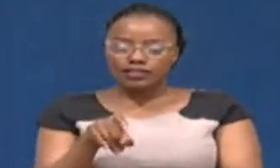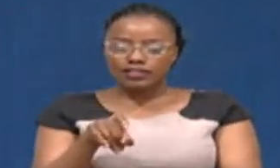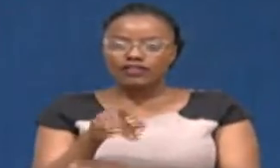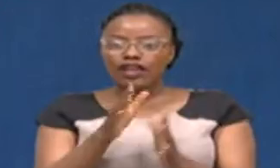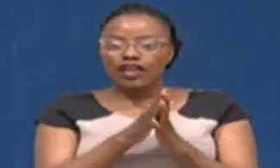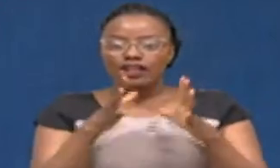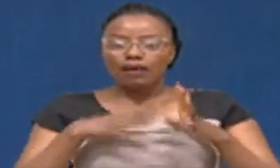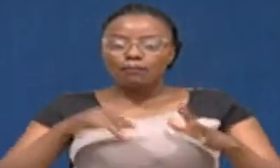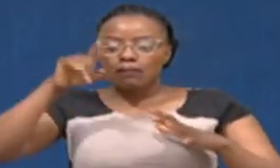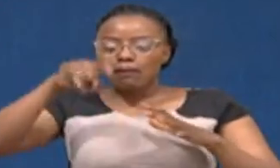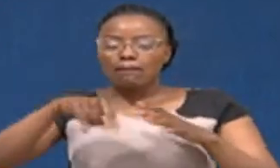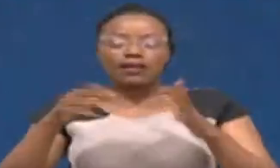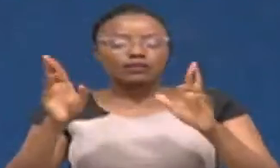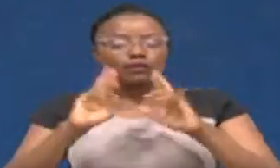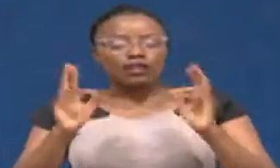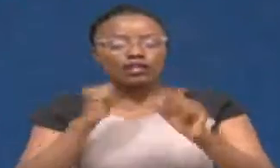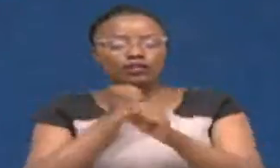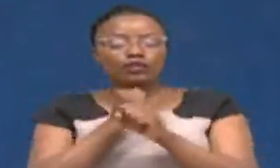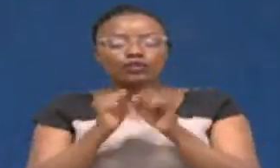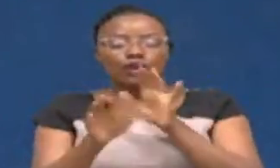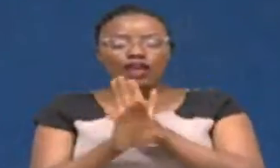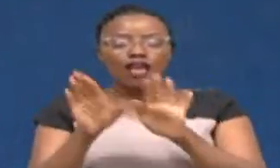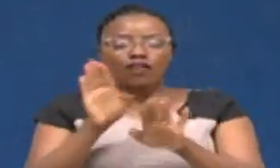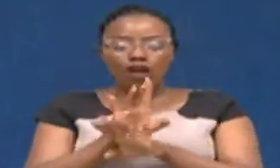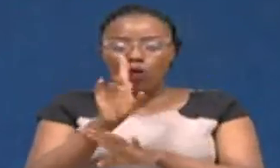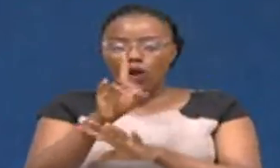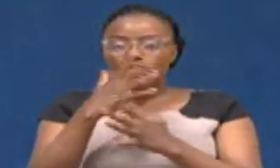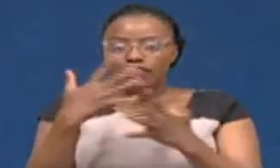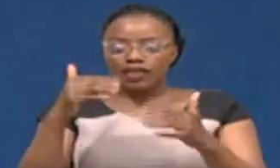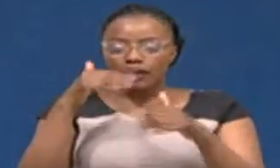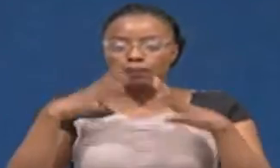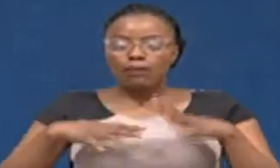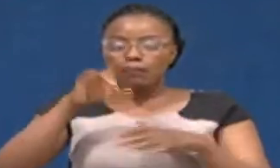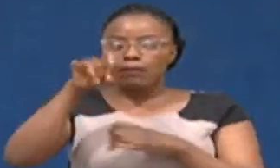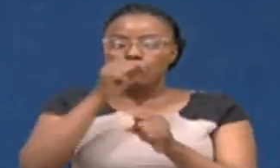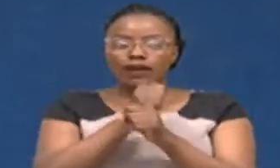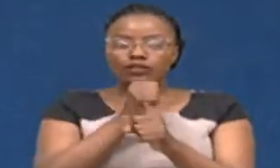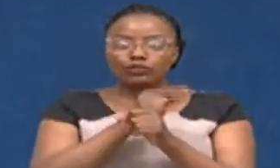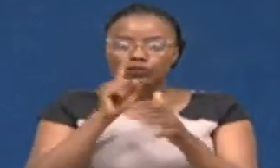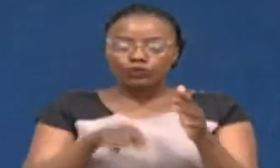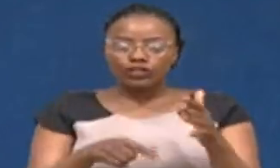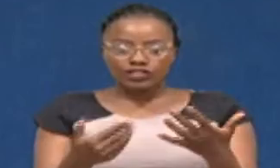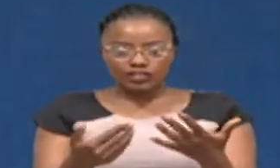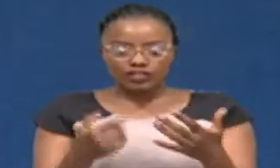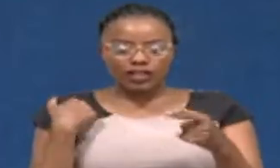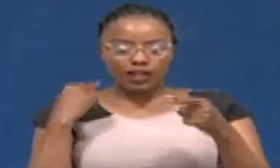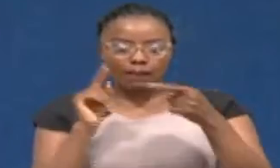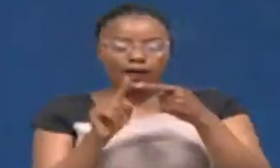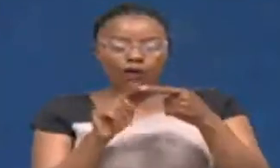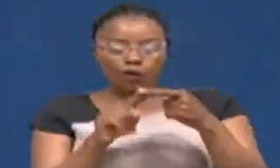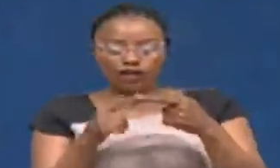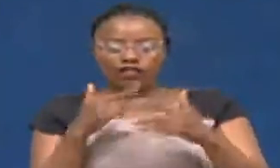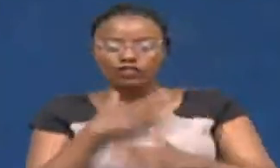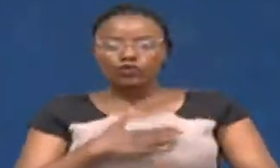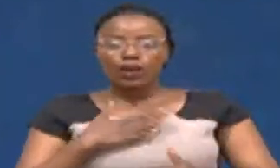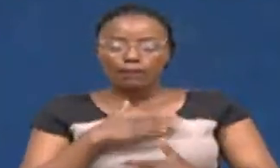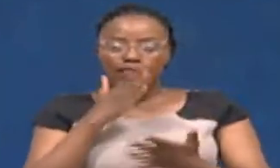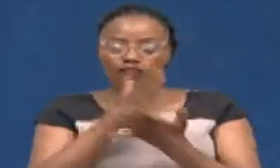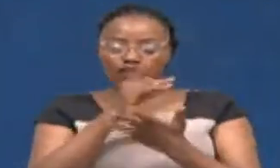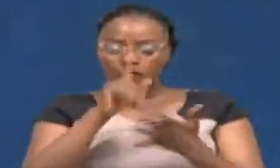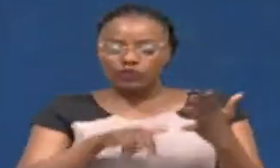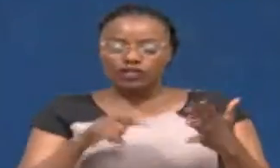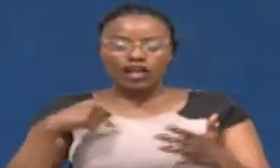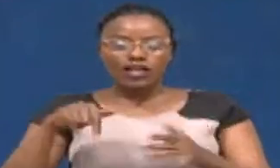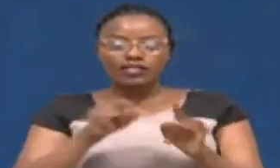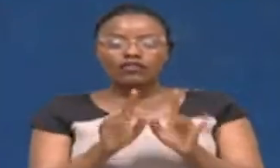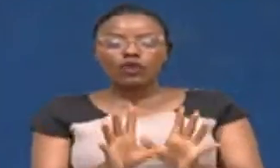know, they must fold their sleeves. One thing people must do is, number one, appreciate the fact that we